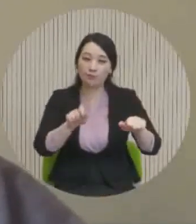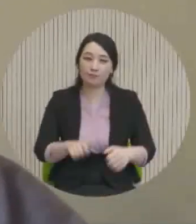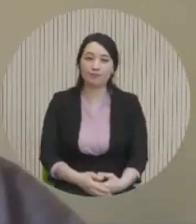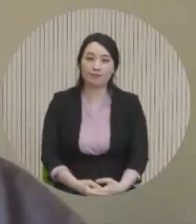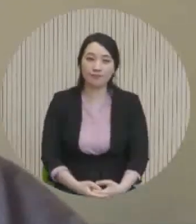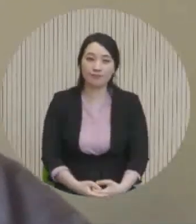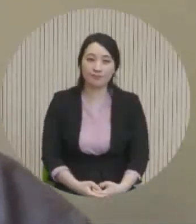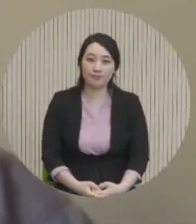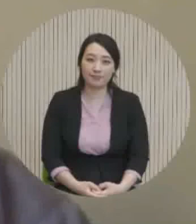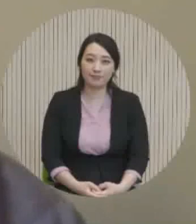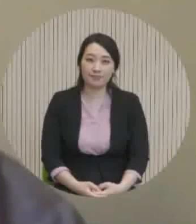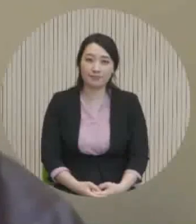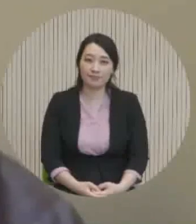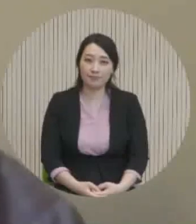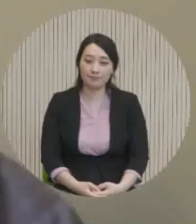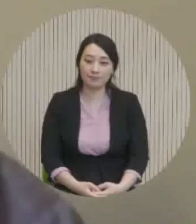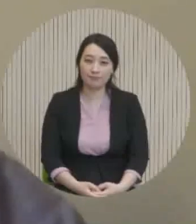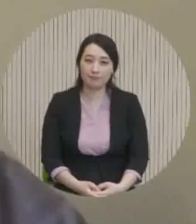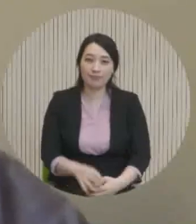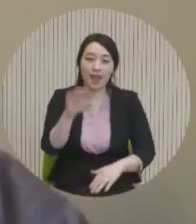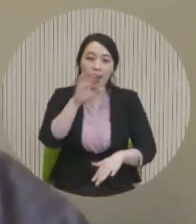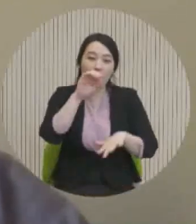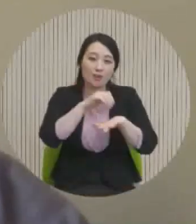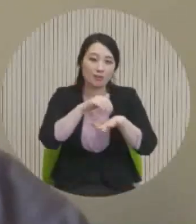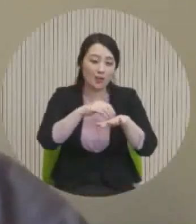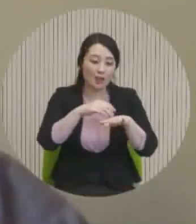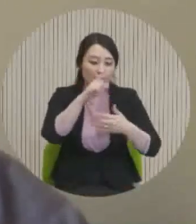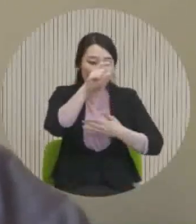training programs, and also just